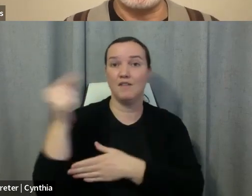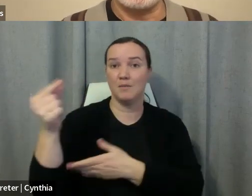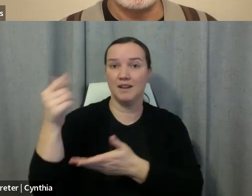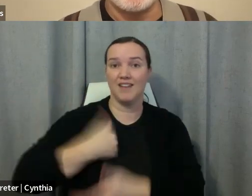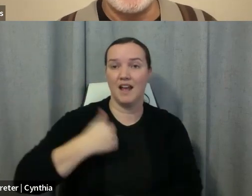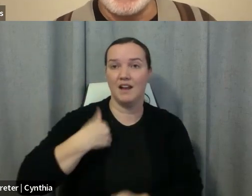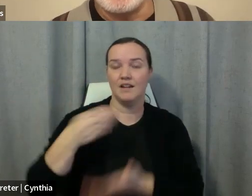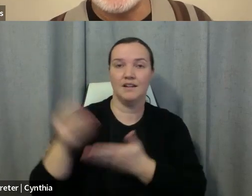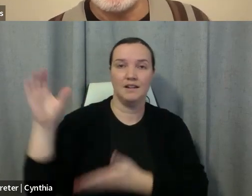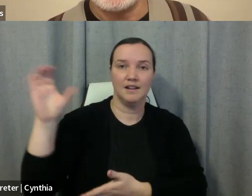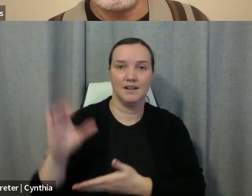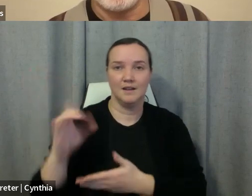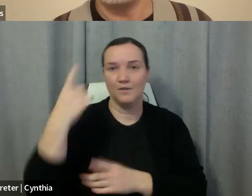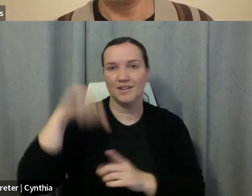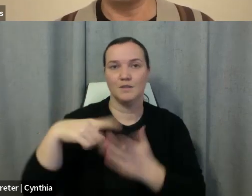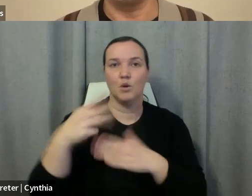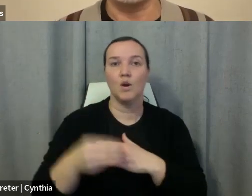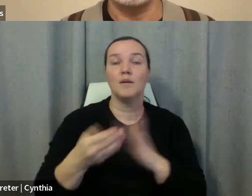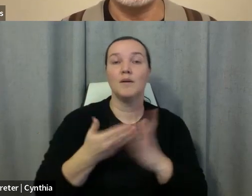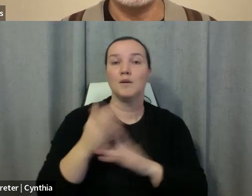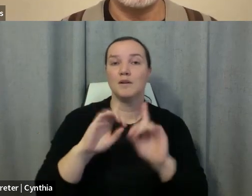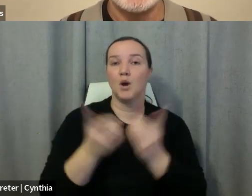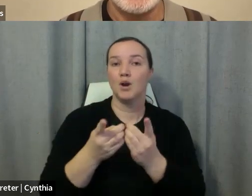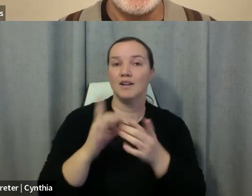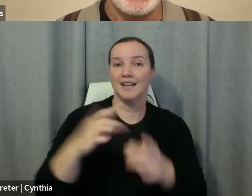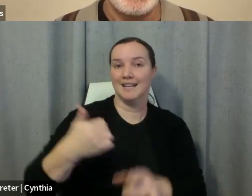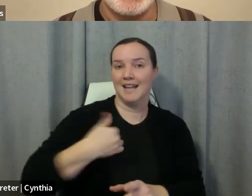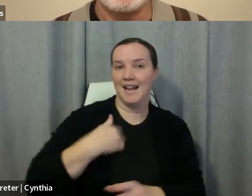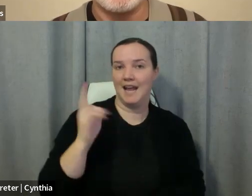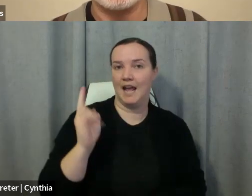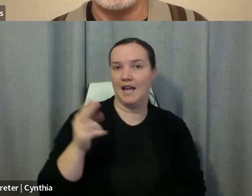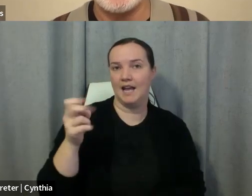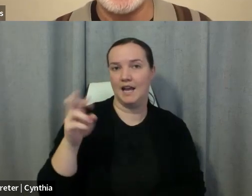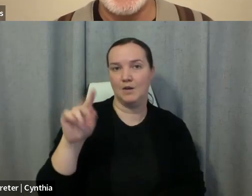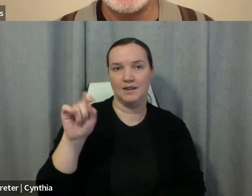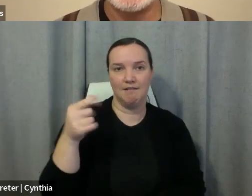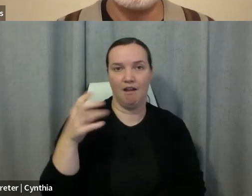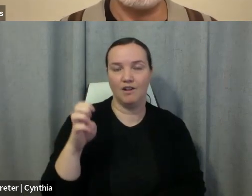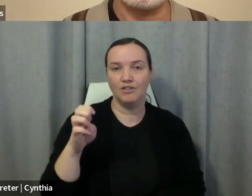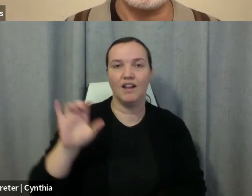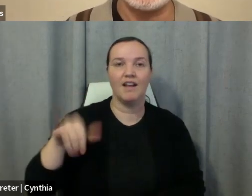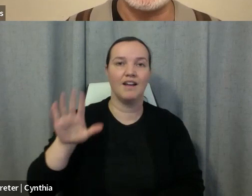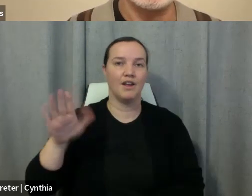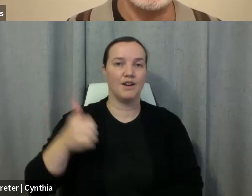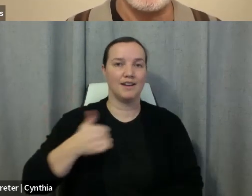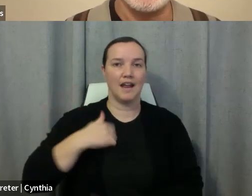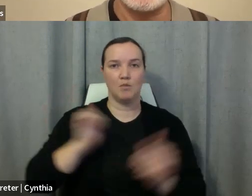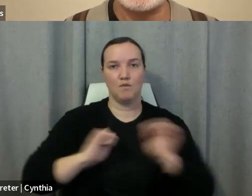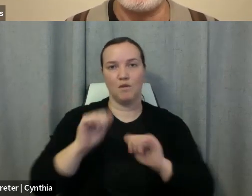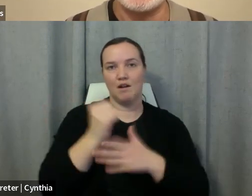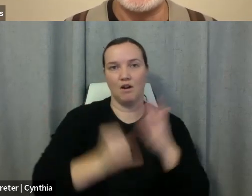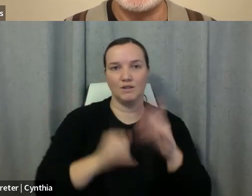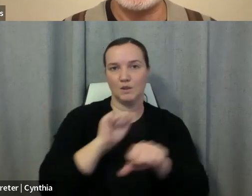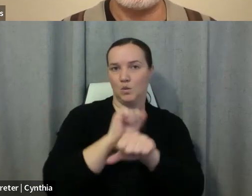the funding of these programs through the Department of Canadian Heritage as part of their Canada Performing Arts